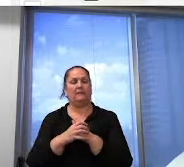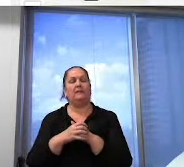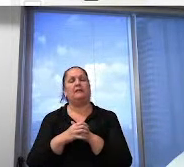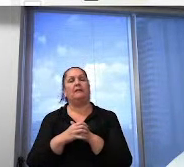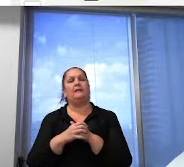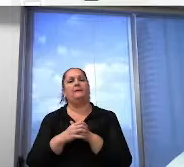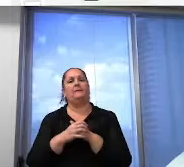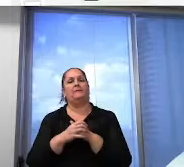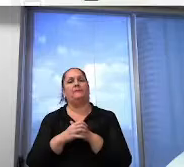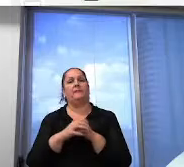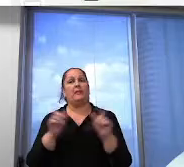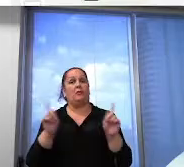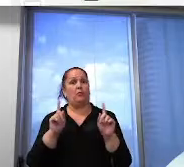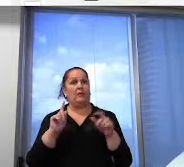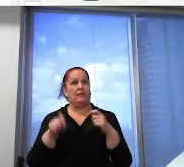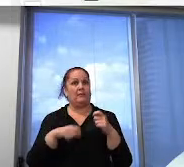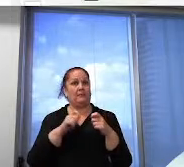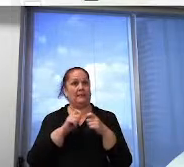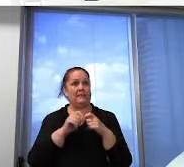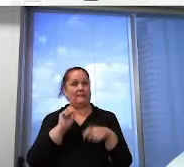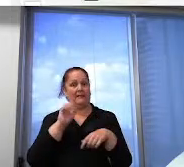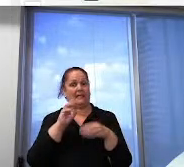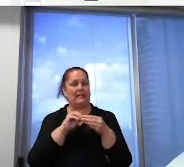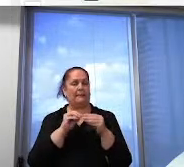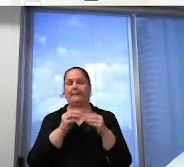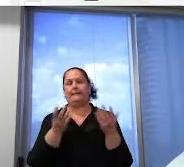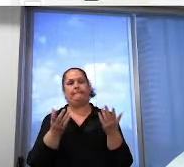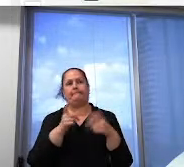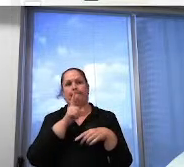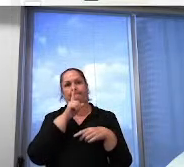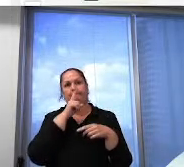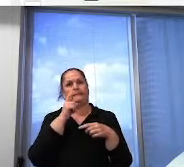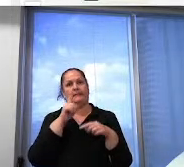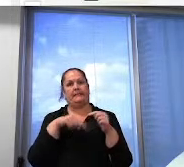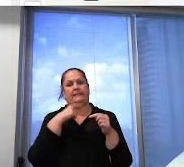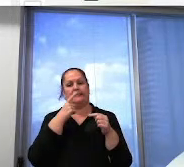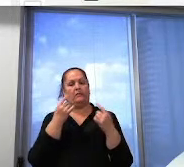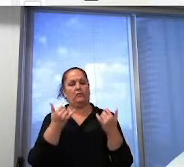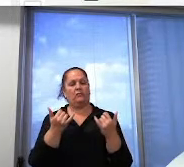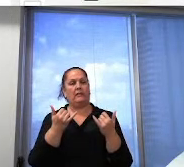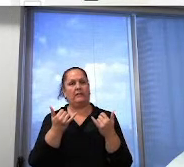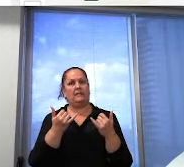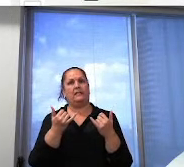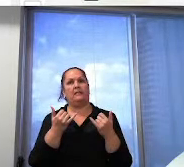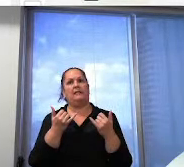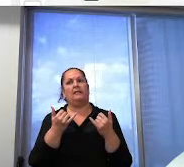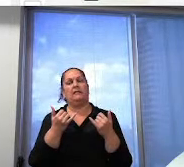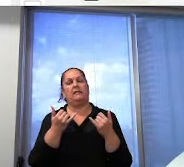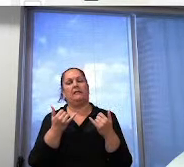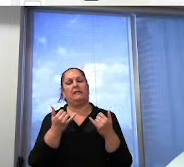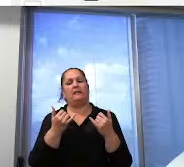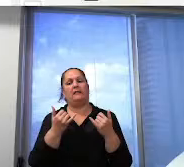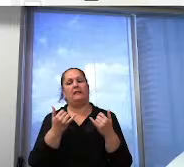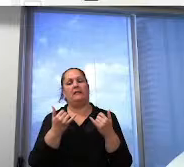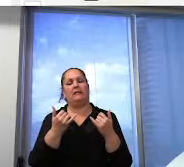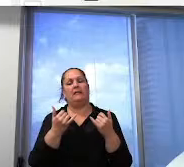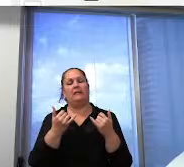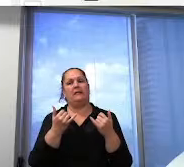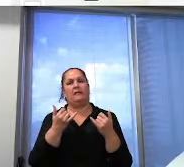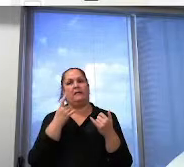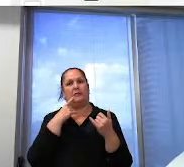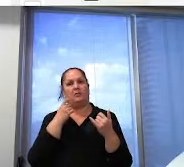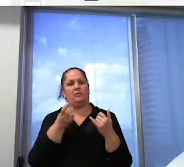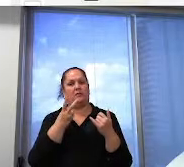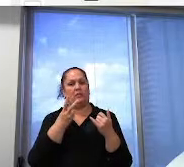So where specifically to give you a number, I wouldn't be able to cite it right now because we will have to do the analysis is being done based on those